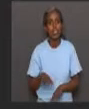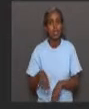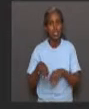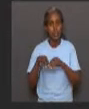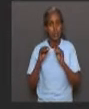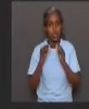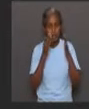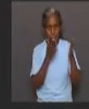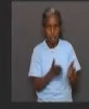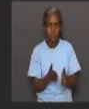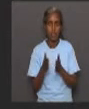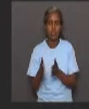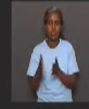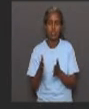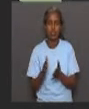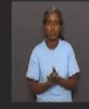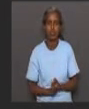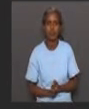Students, let's get ready.